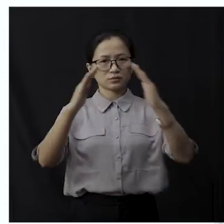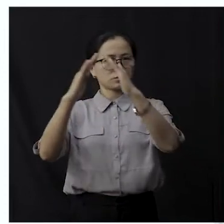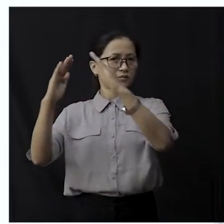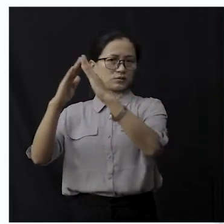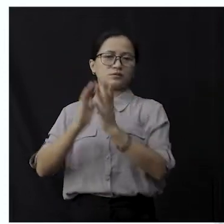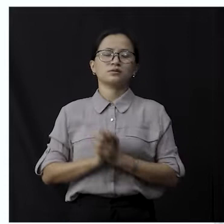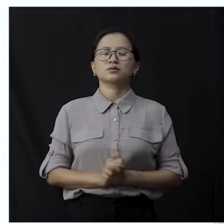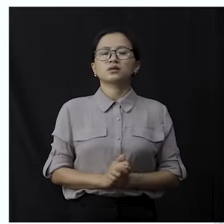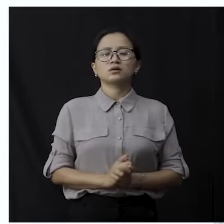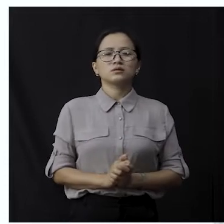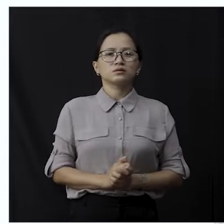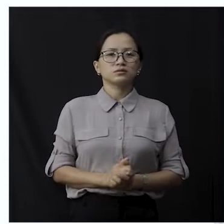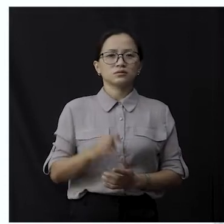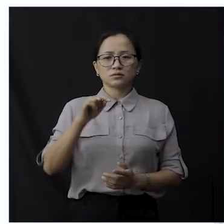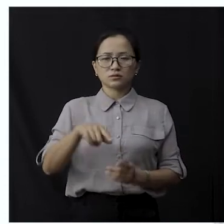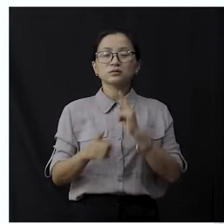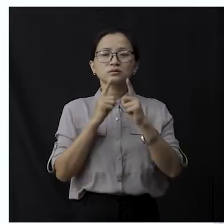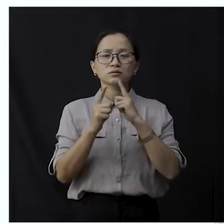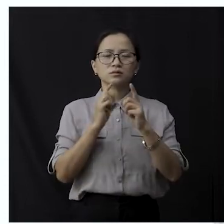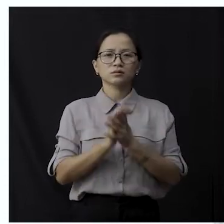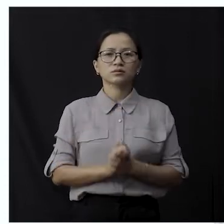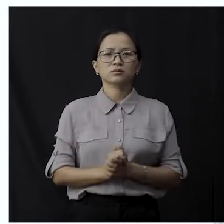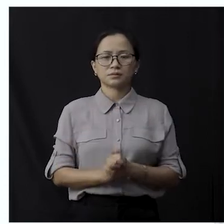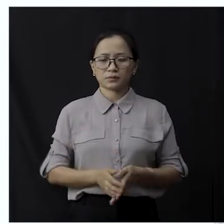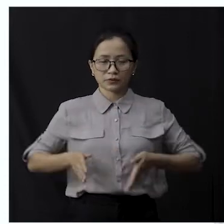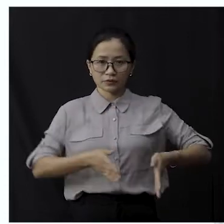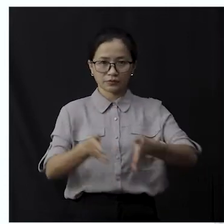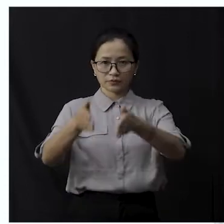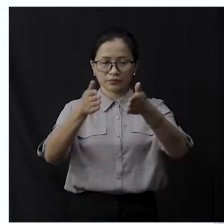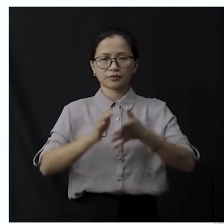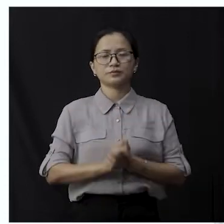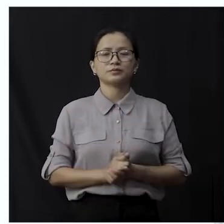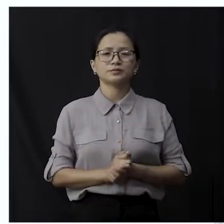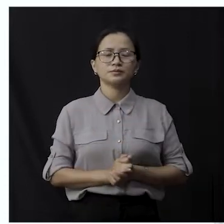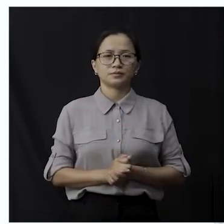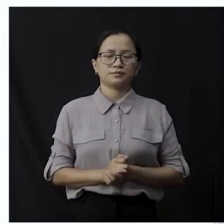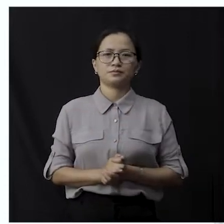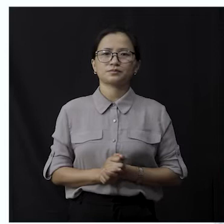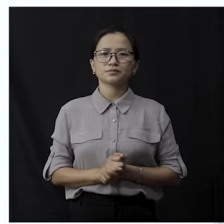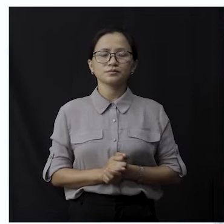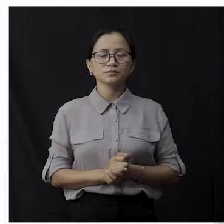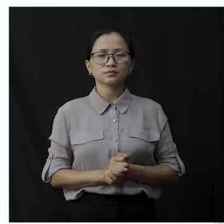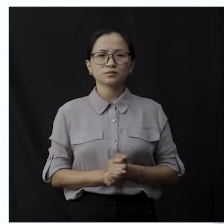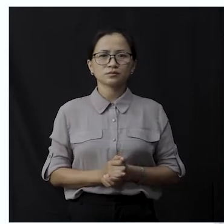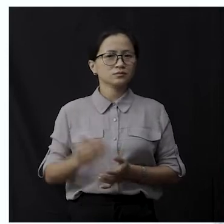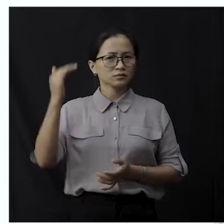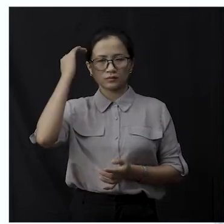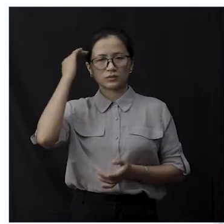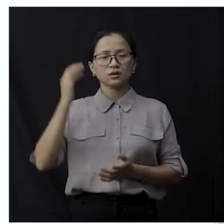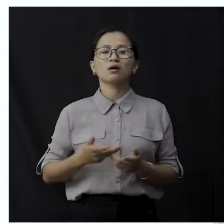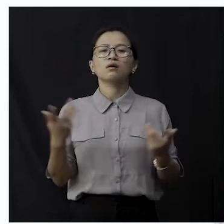Now students, we will discuss about river, right? Now students, do you know